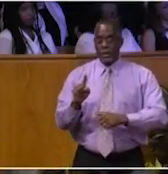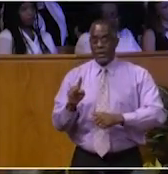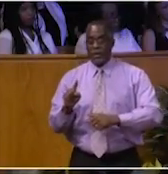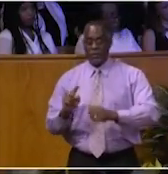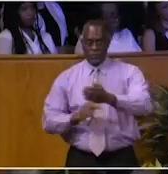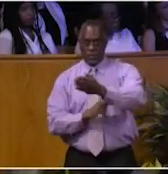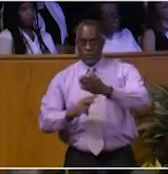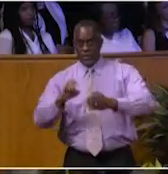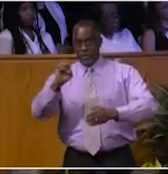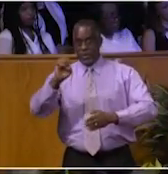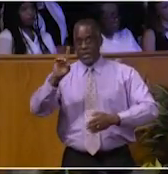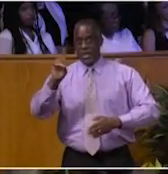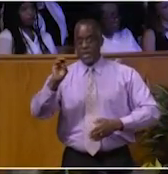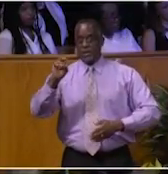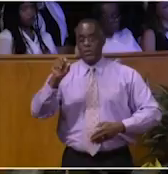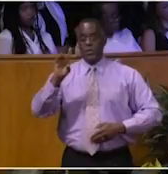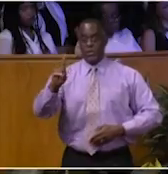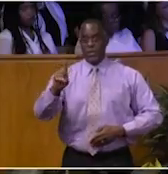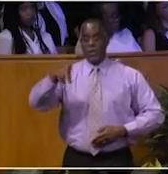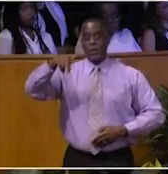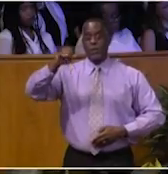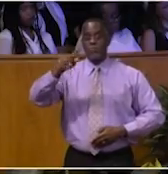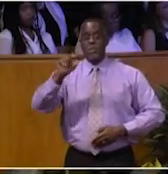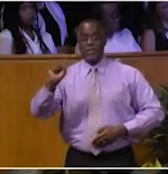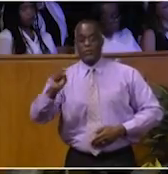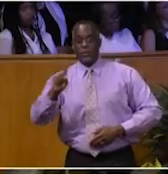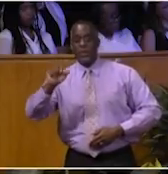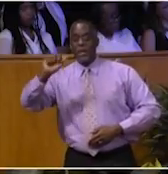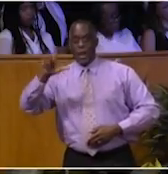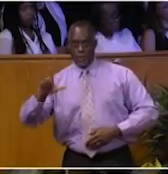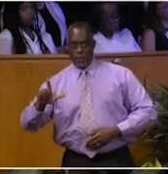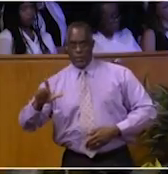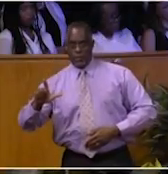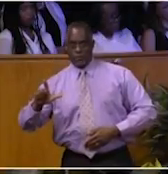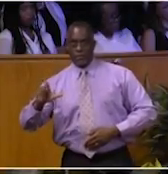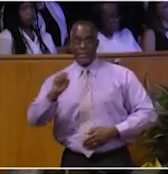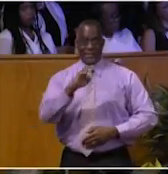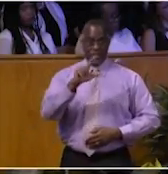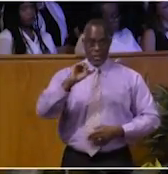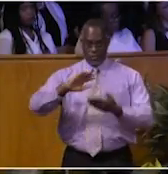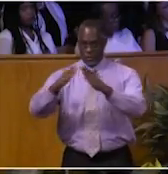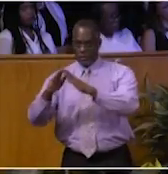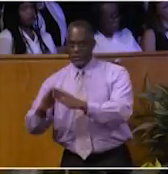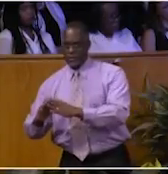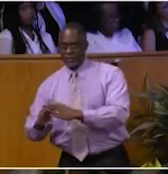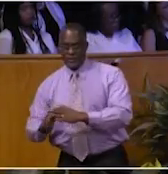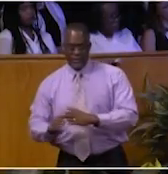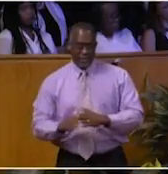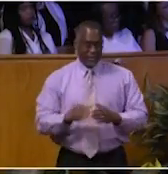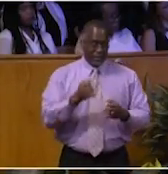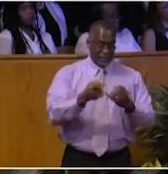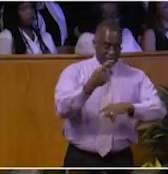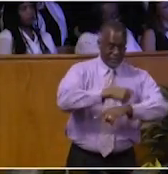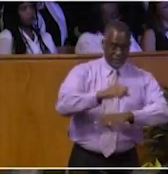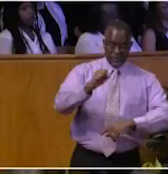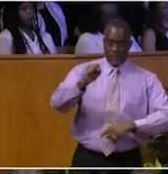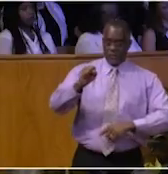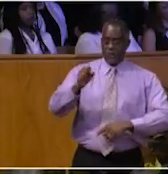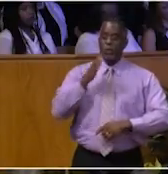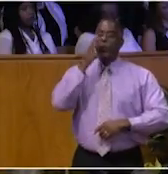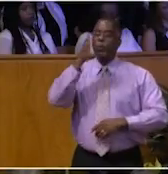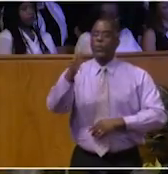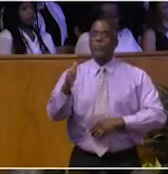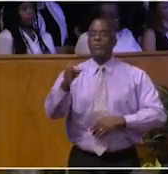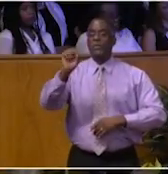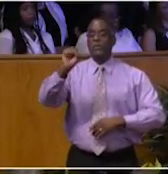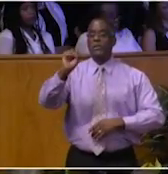Pettus Bridge in Selma, Alabama, and will end September 16th in